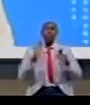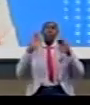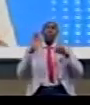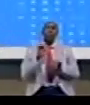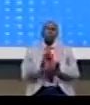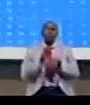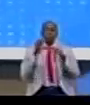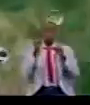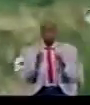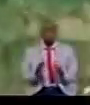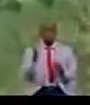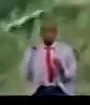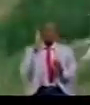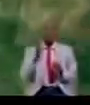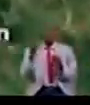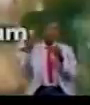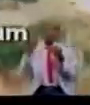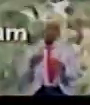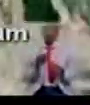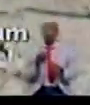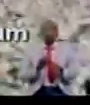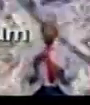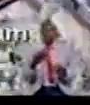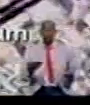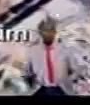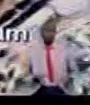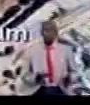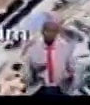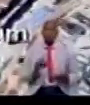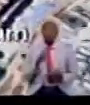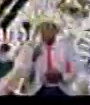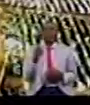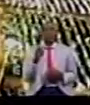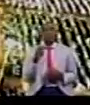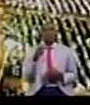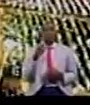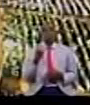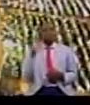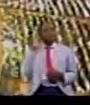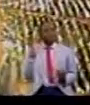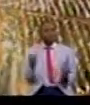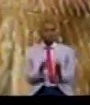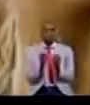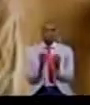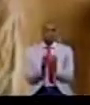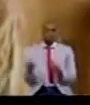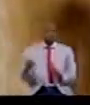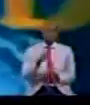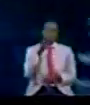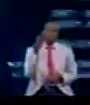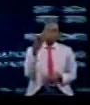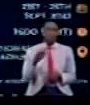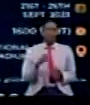terminal one only, any disease, it gets breathing.